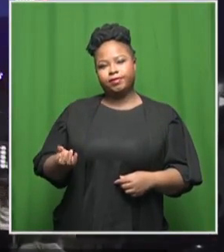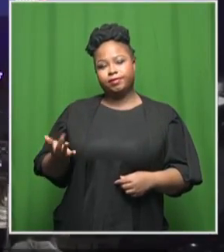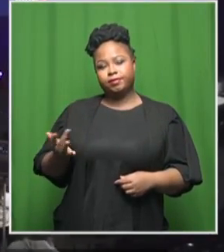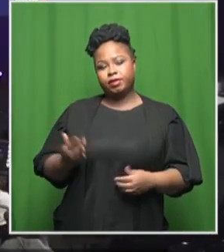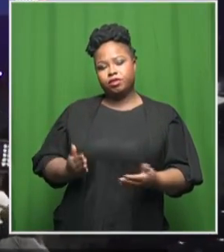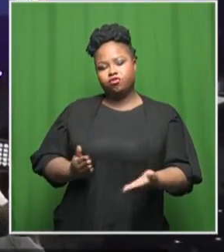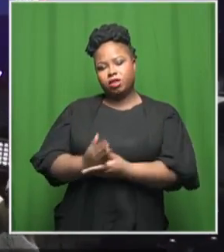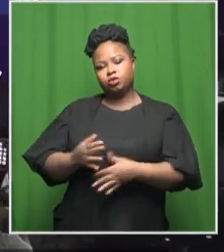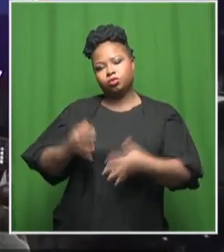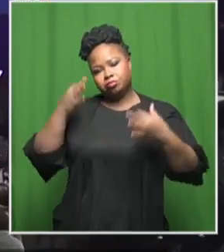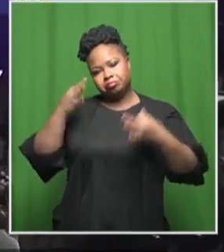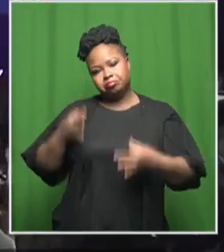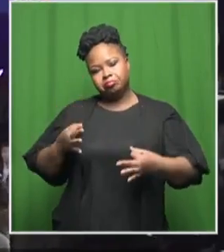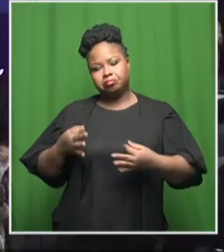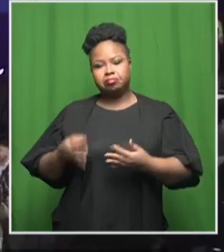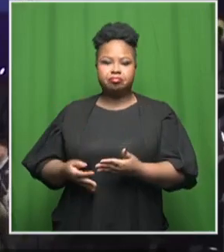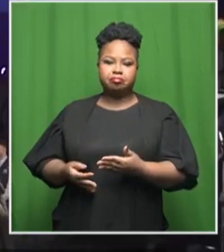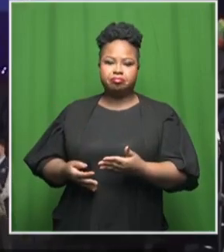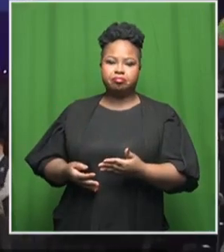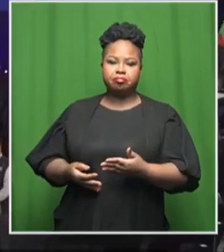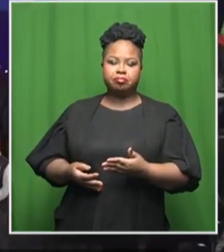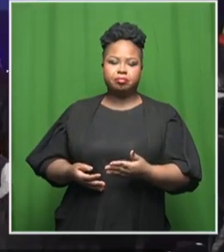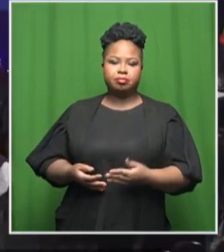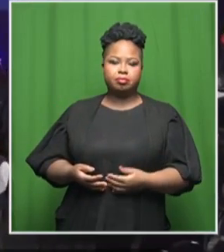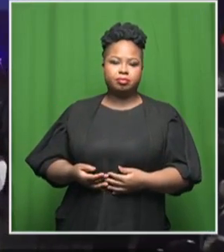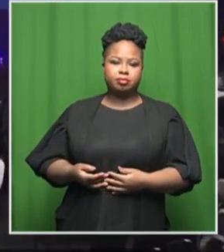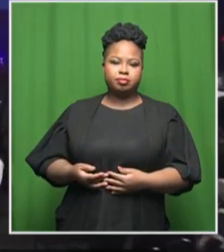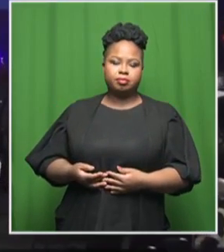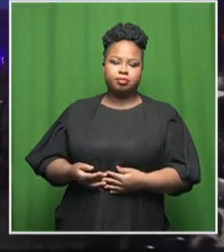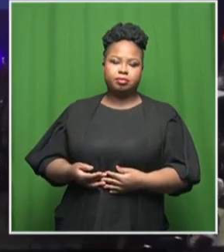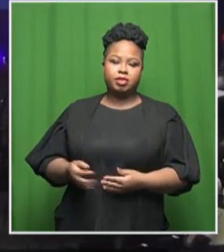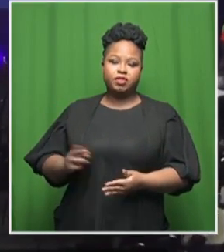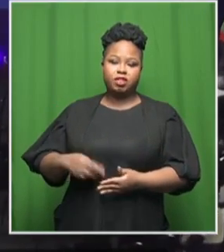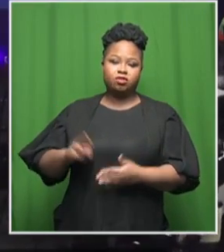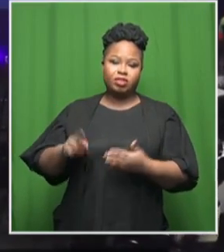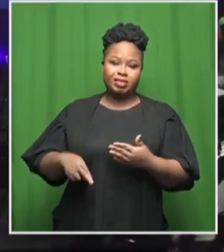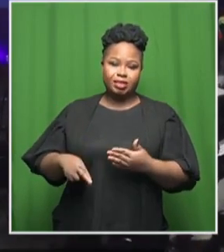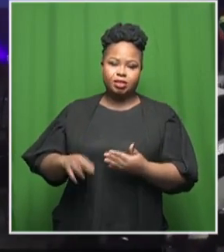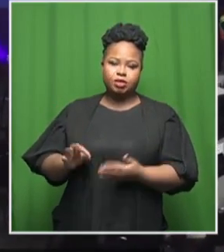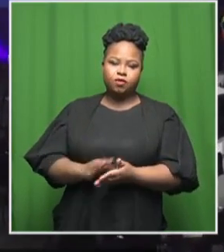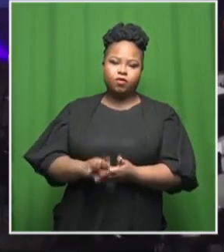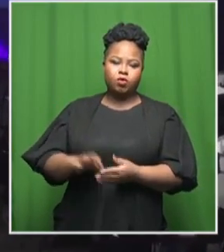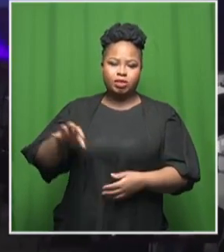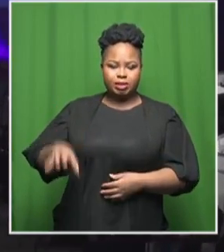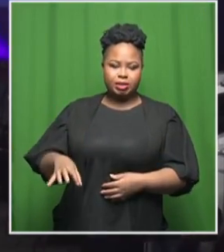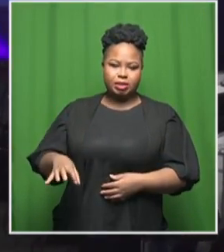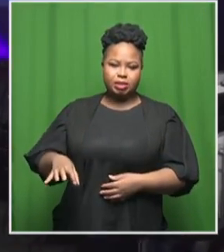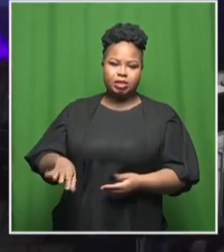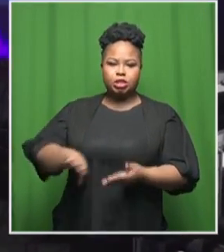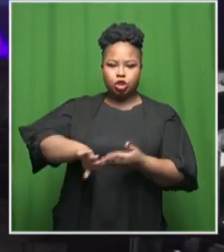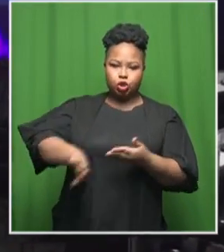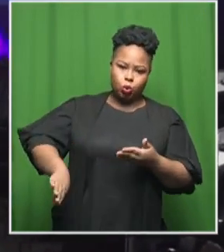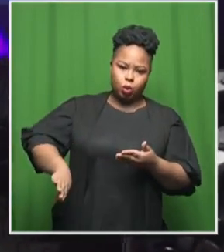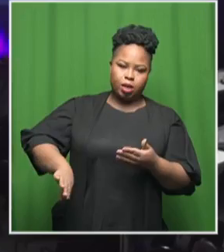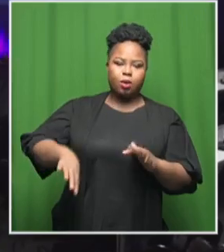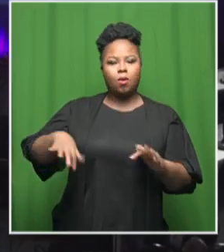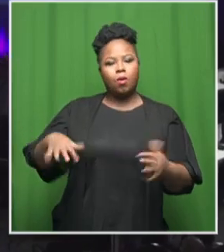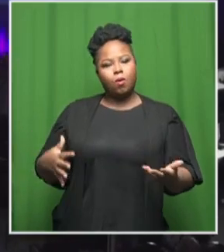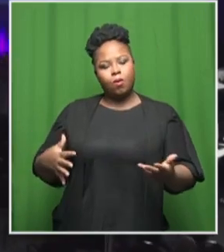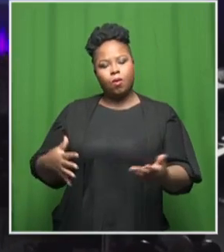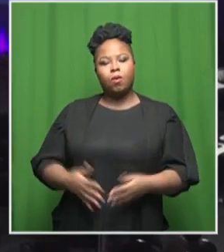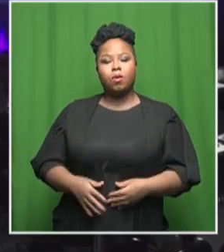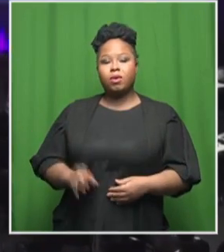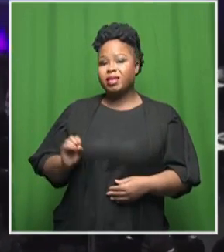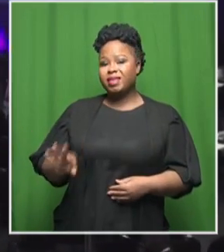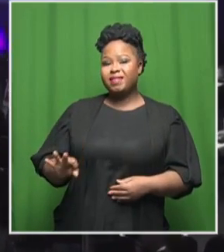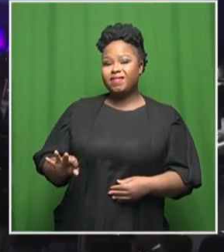right to determine whether the result at a voting district is excluded, or in this case, where it had taken place.